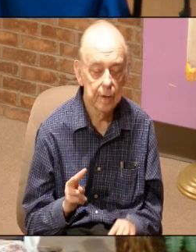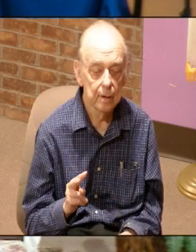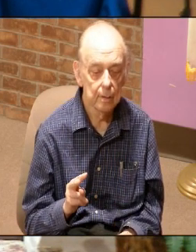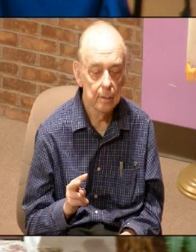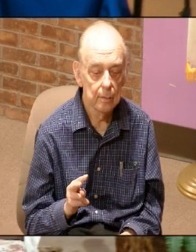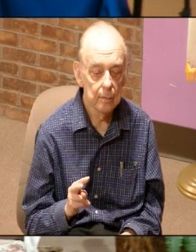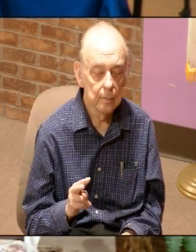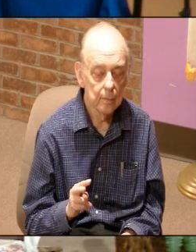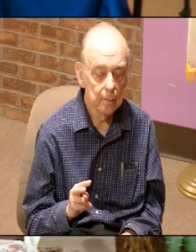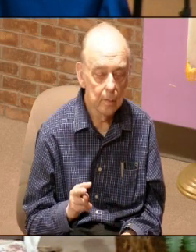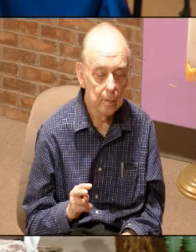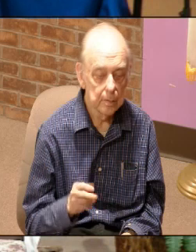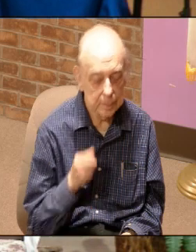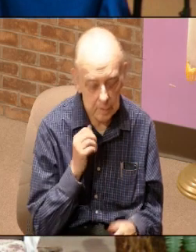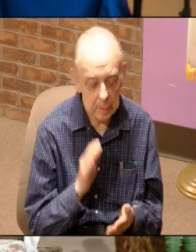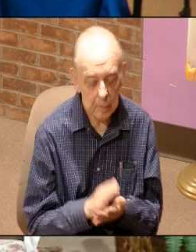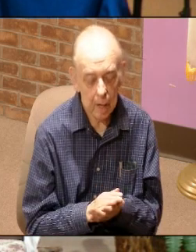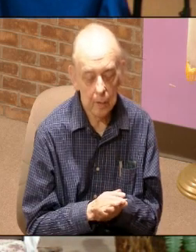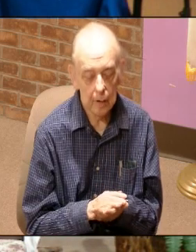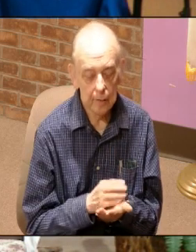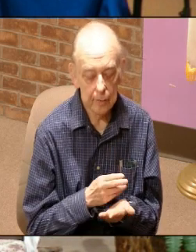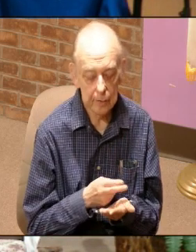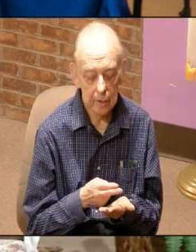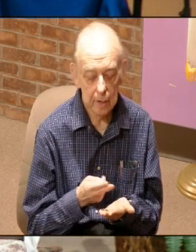as my wife was laying on the couch asleep